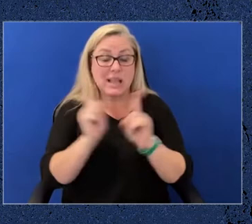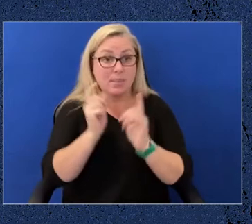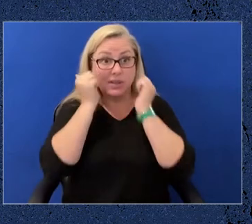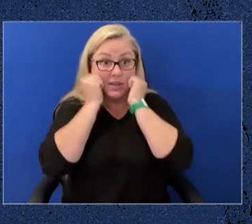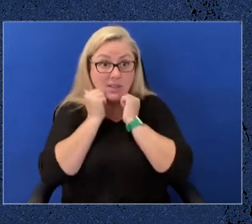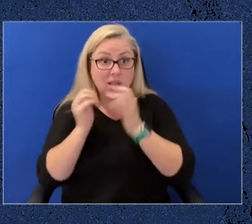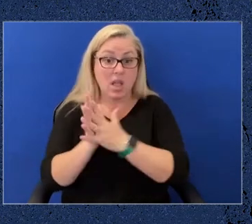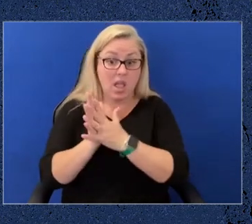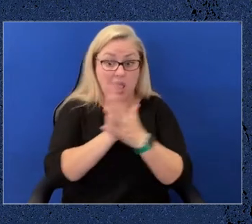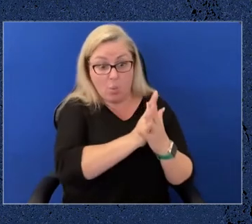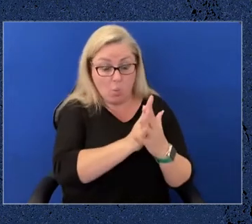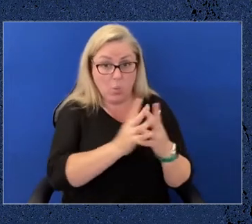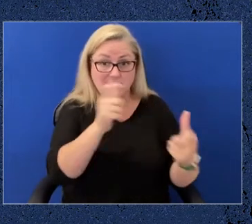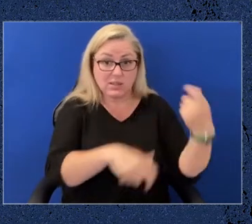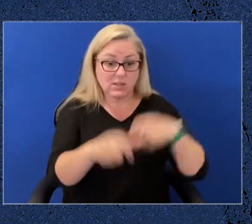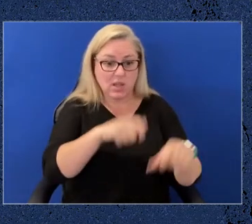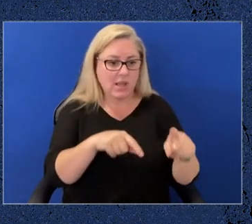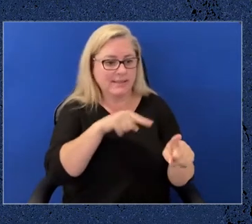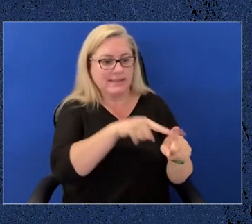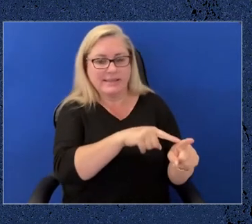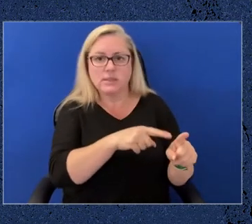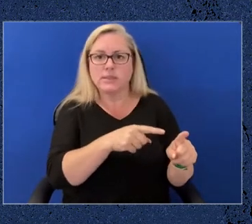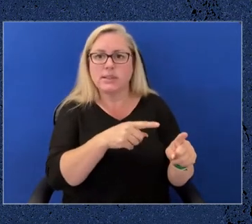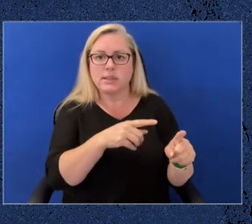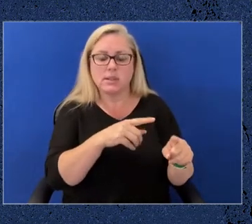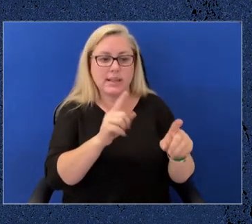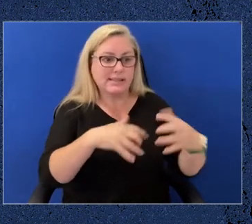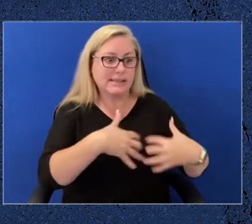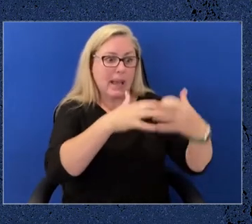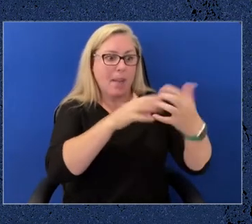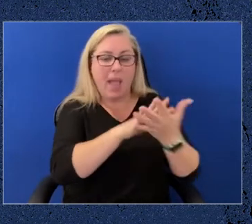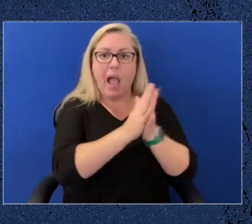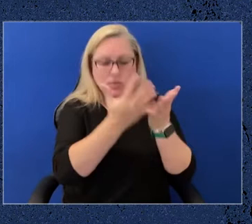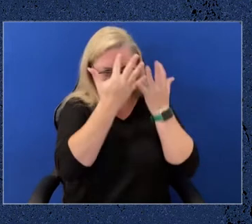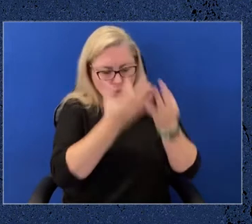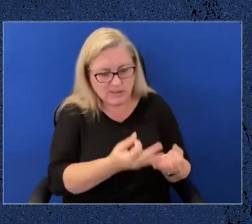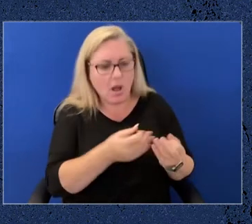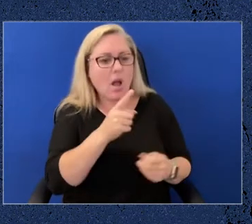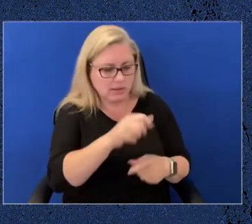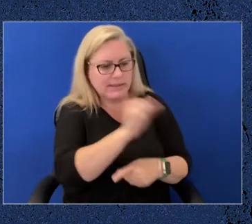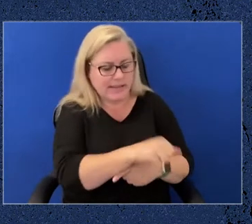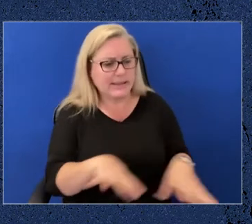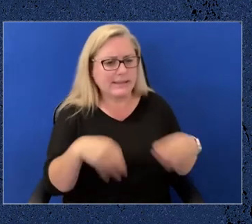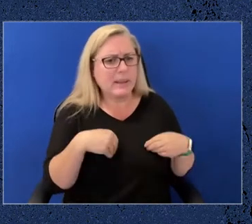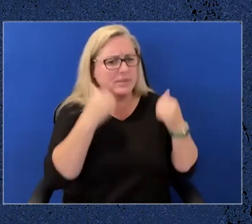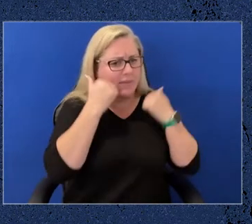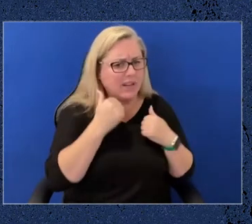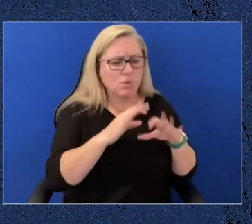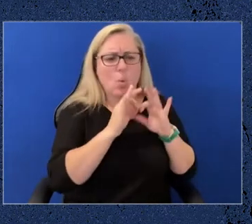sets itself up as the arbiter of what is right and what is not, about what can be acceptable as evidence and what cannot.